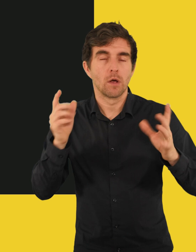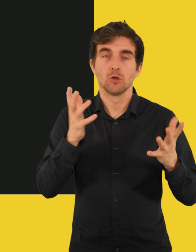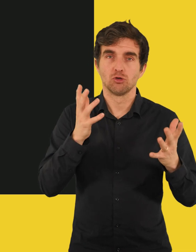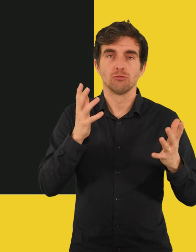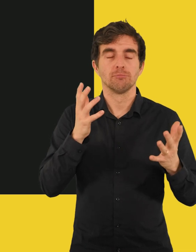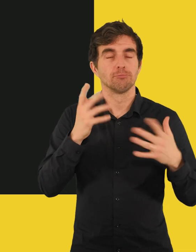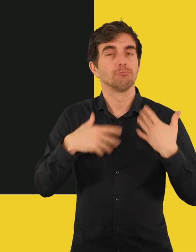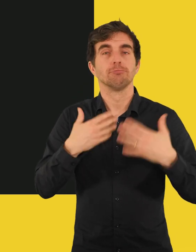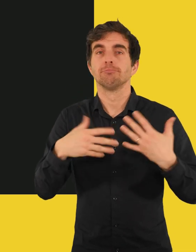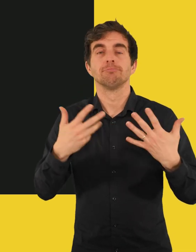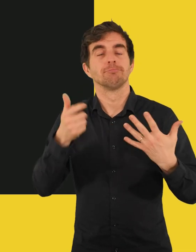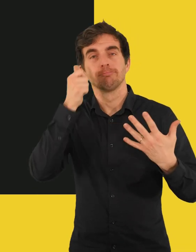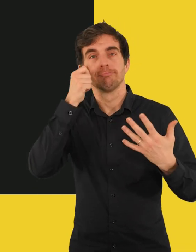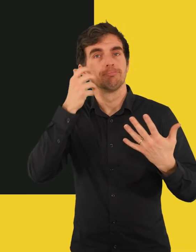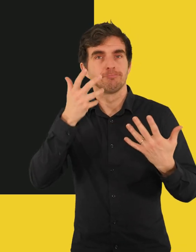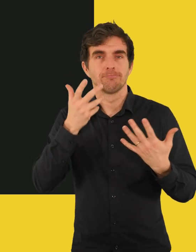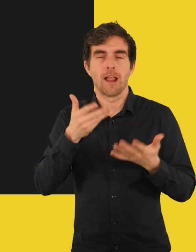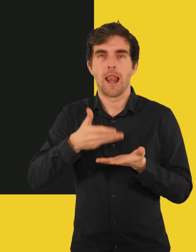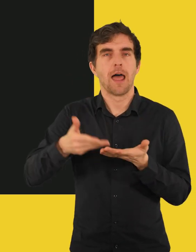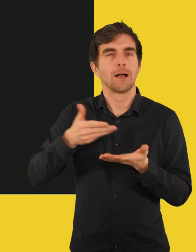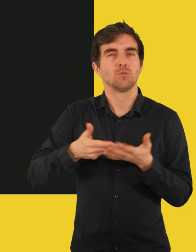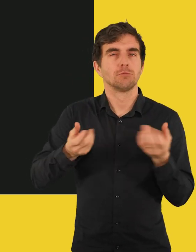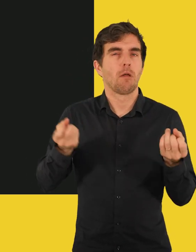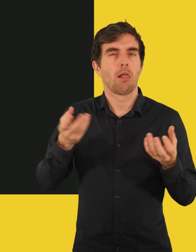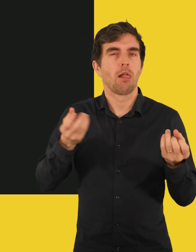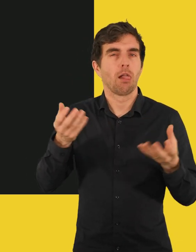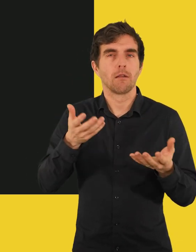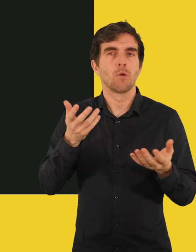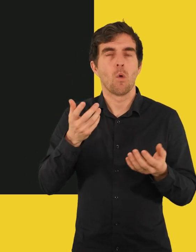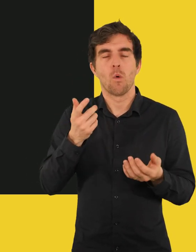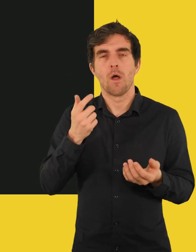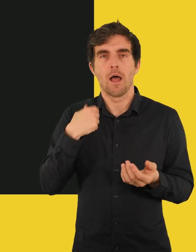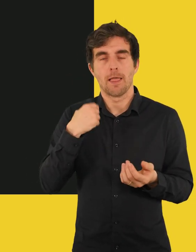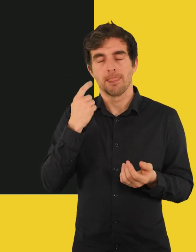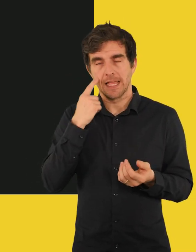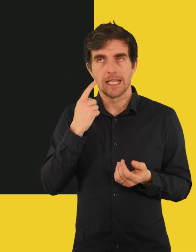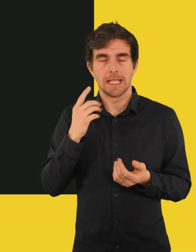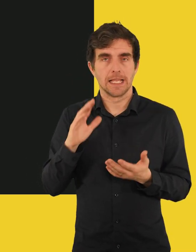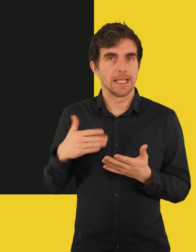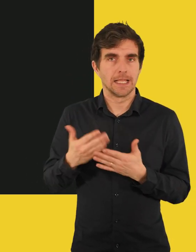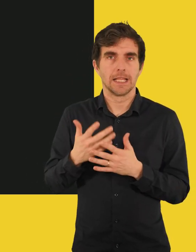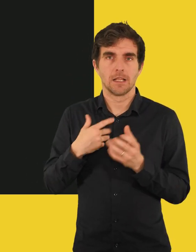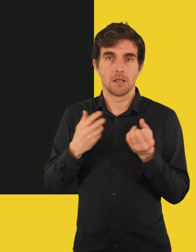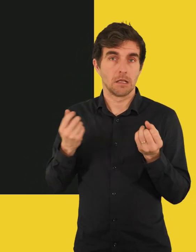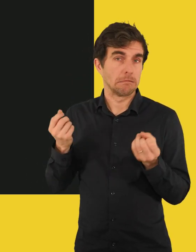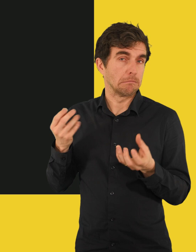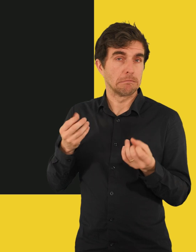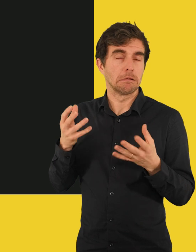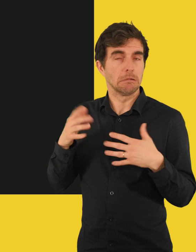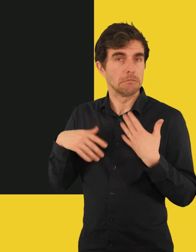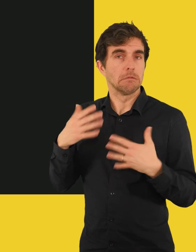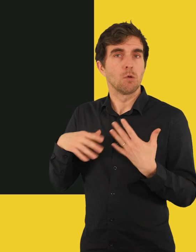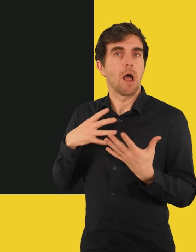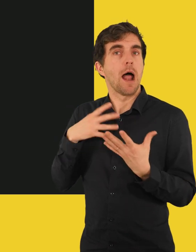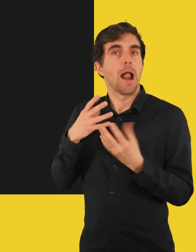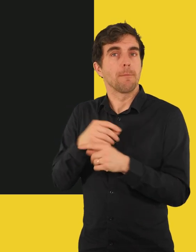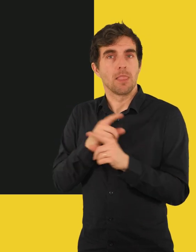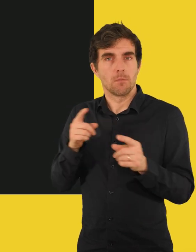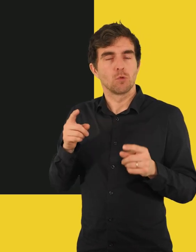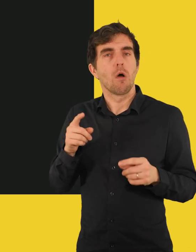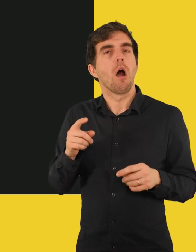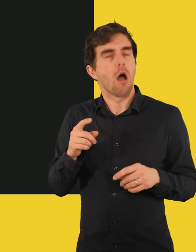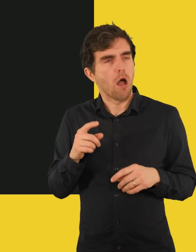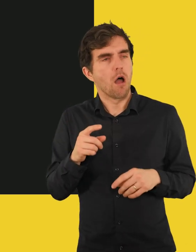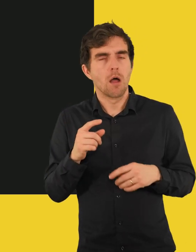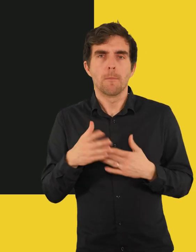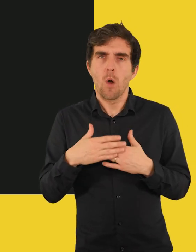is or finding language for it. And now just giving language to a little bit of what they have done is basically